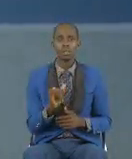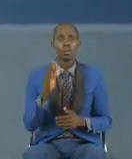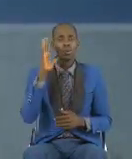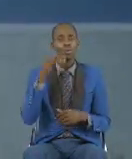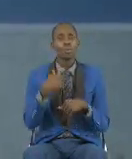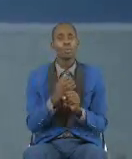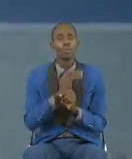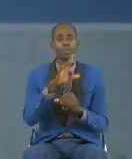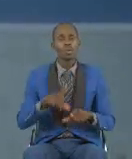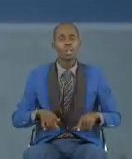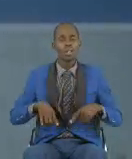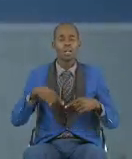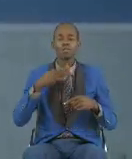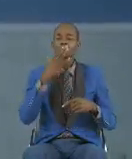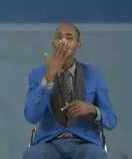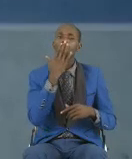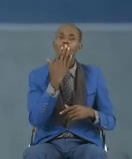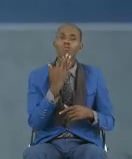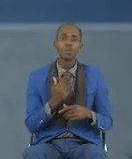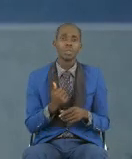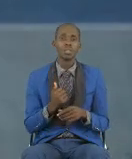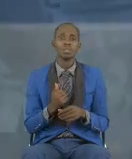life sweet.